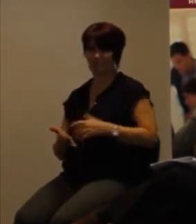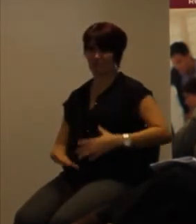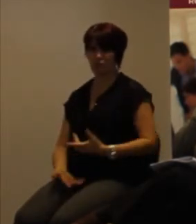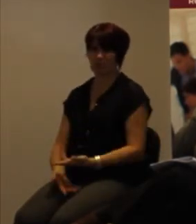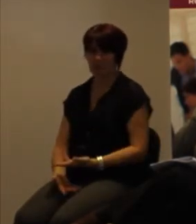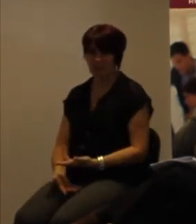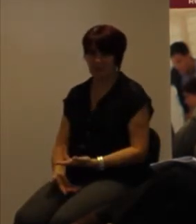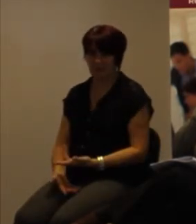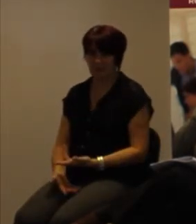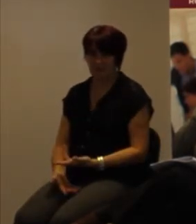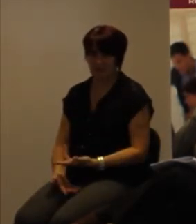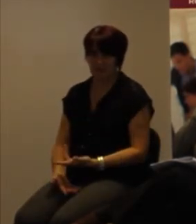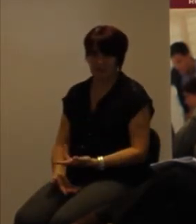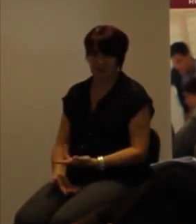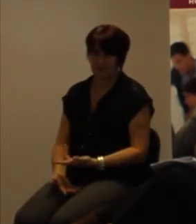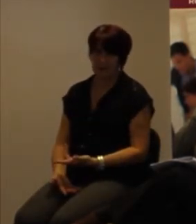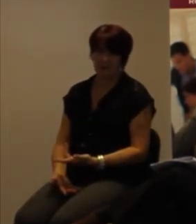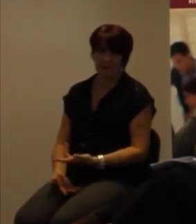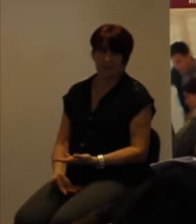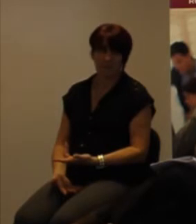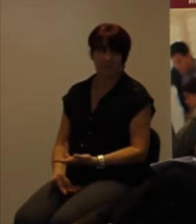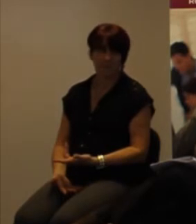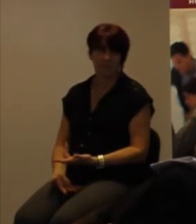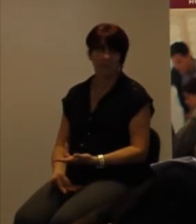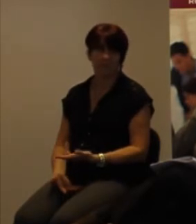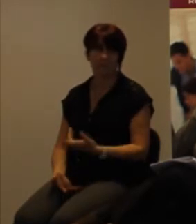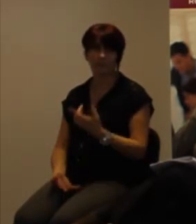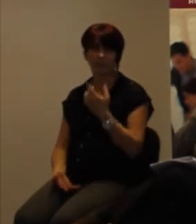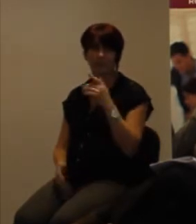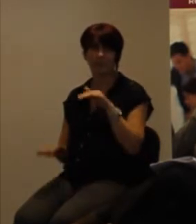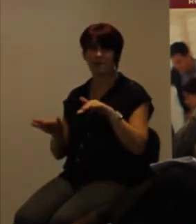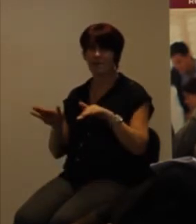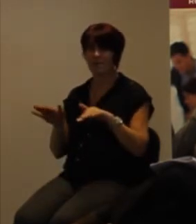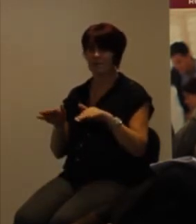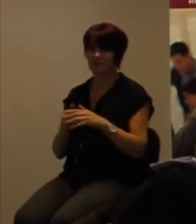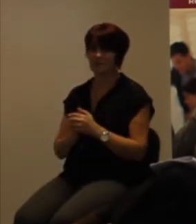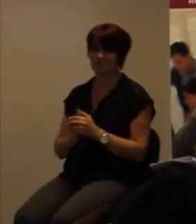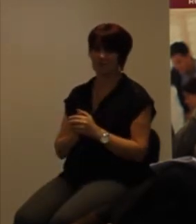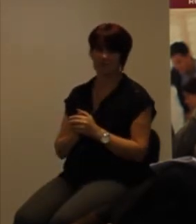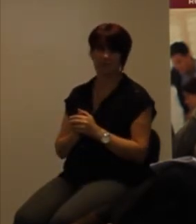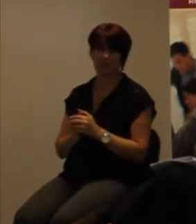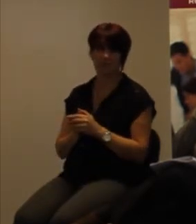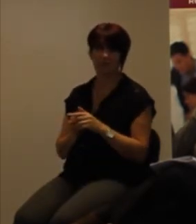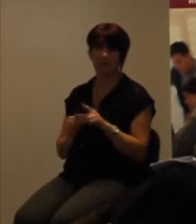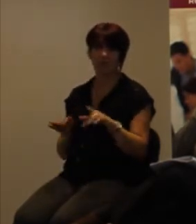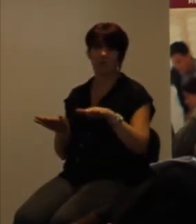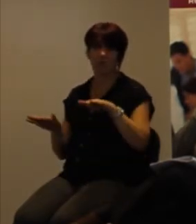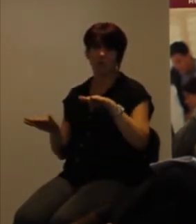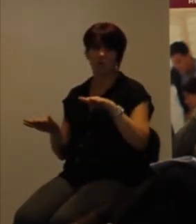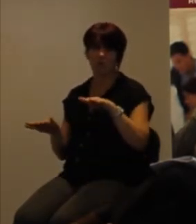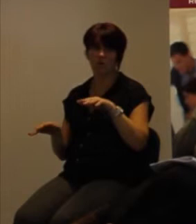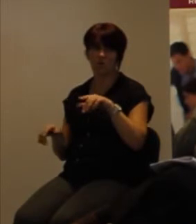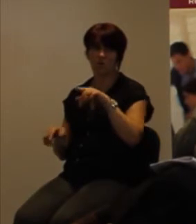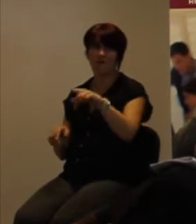reasonable adjustment anyway. It could be, I suppose, in certain situations, but if this wouldn't be an adjustment anyway, you would not